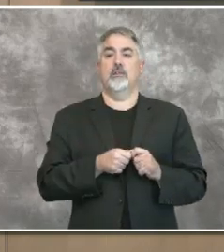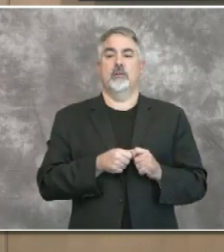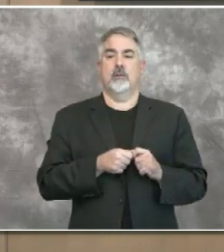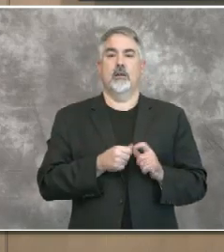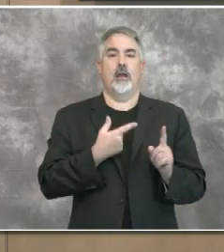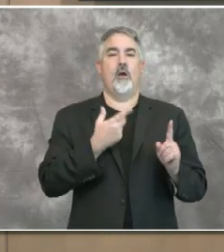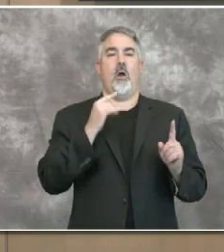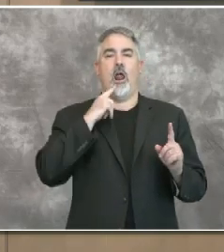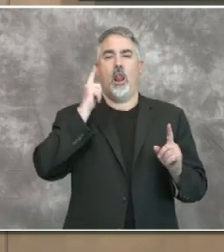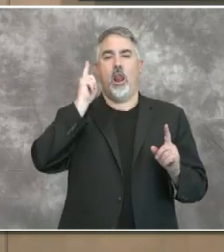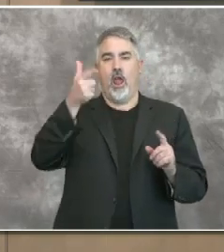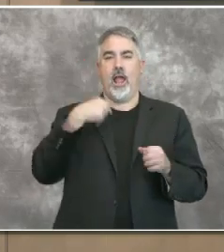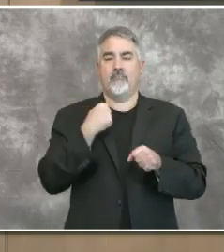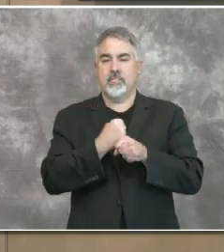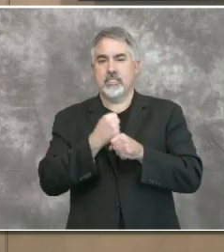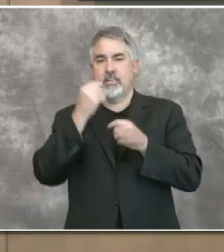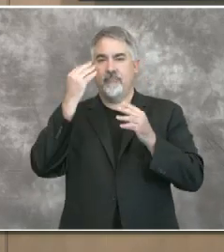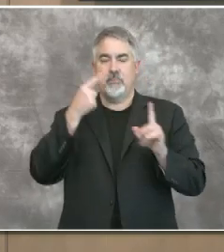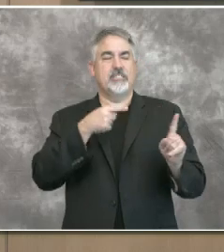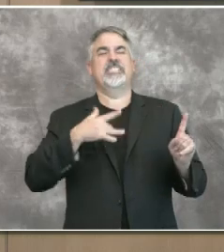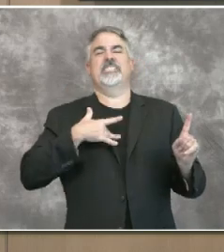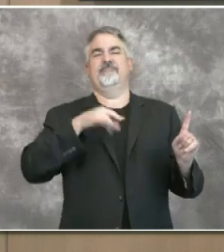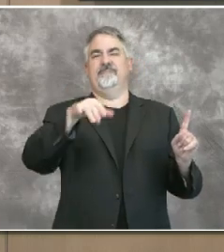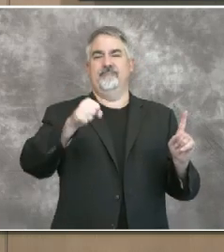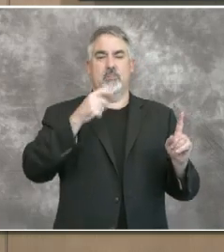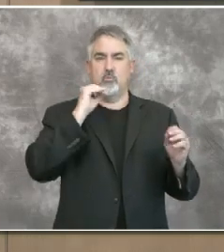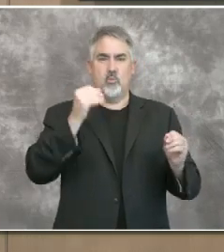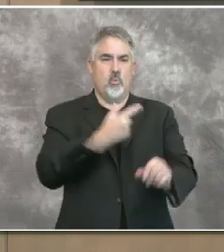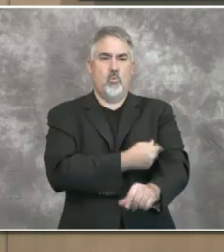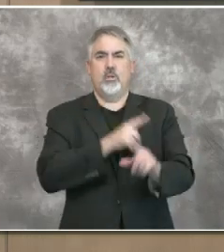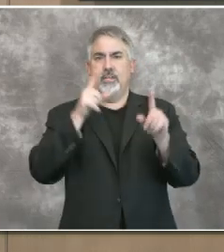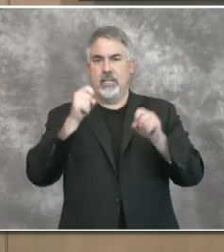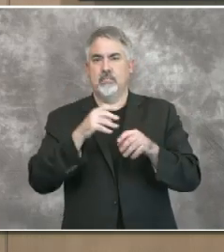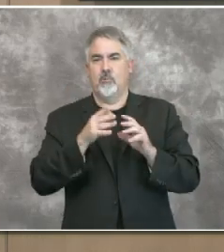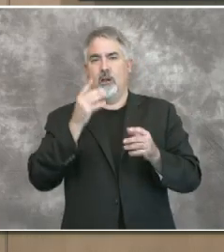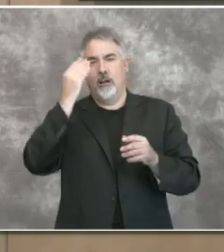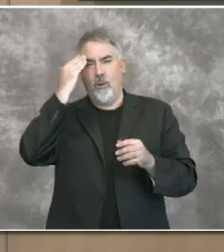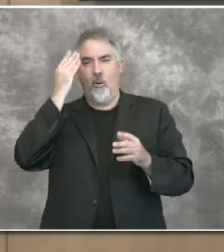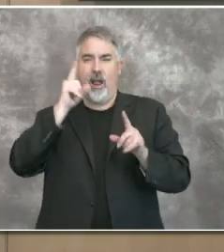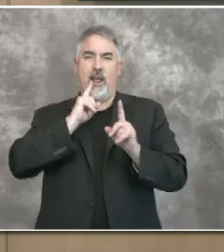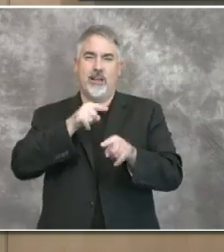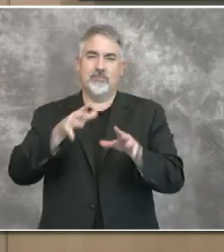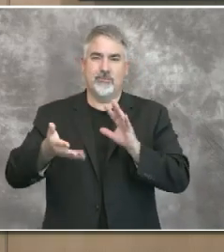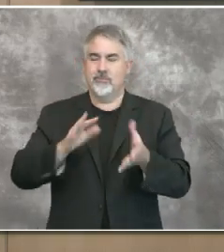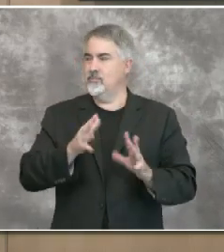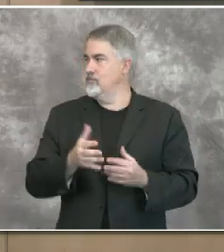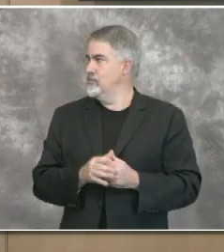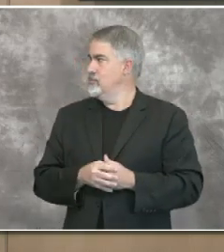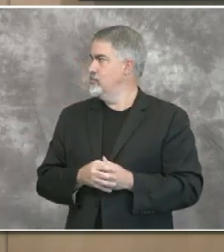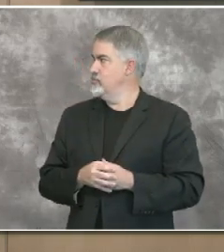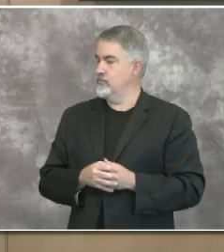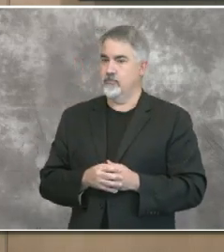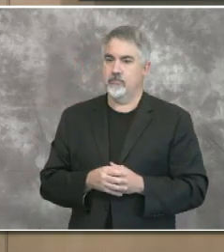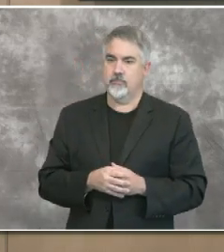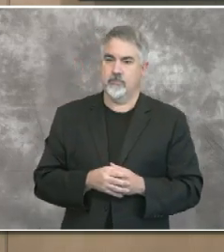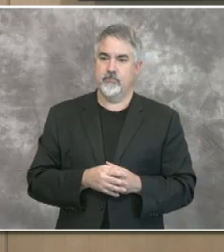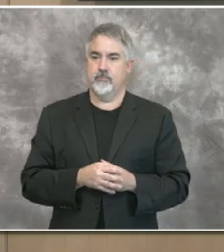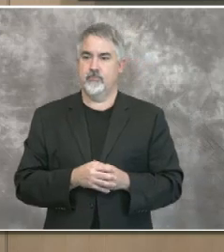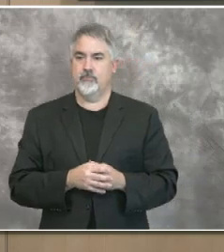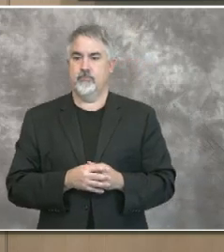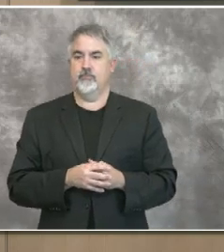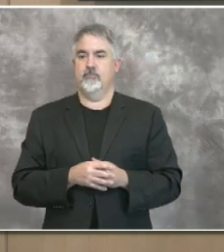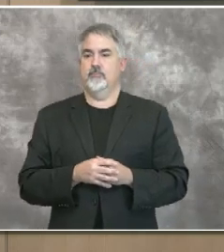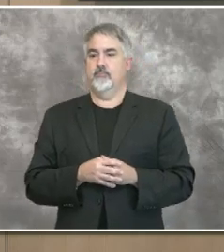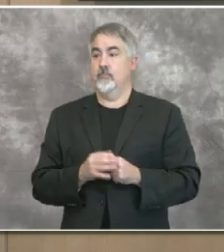available. But that's something that we're still in discussions about. Maybe more than you wanted to know, but. No, actually, that's great because it dips